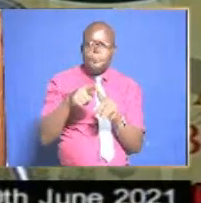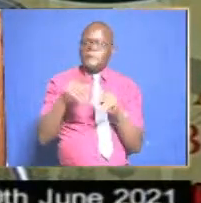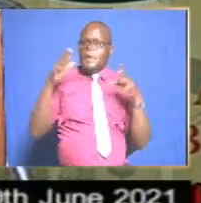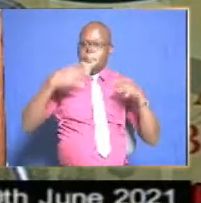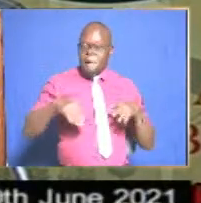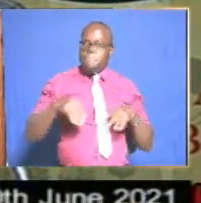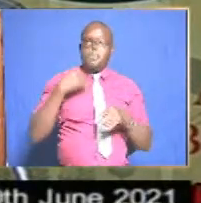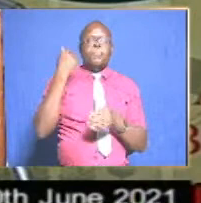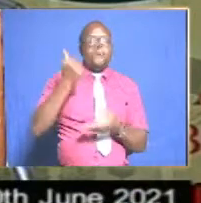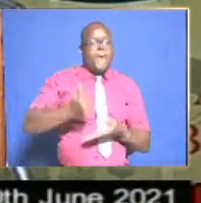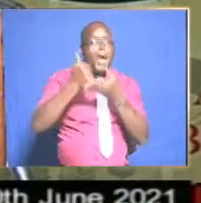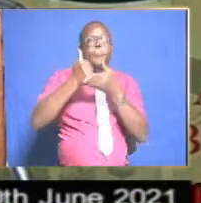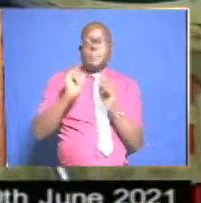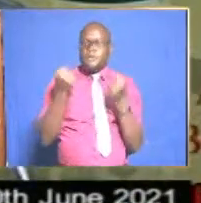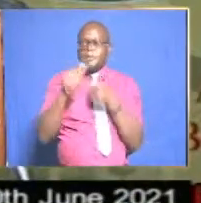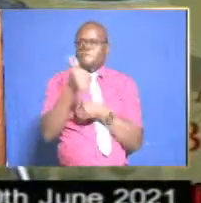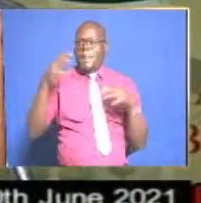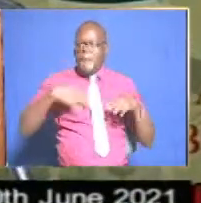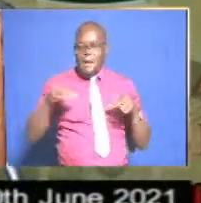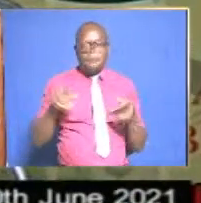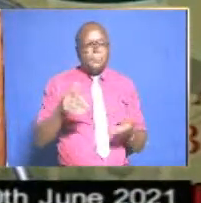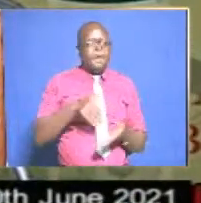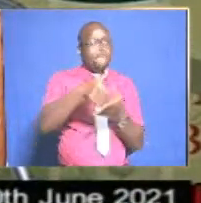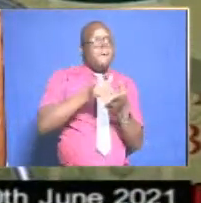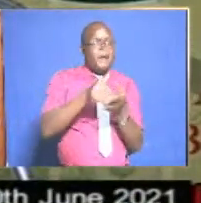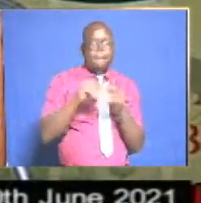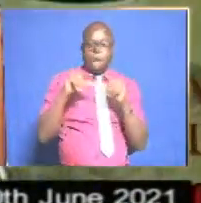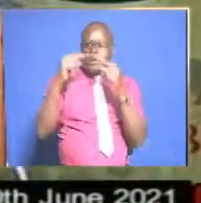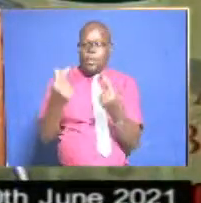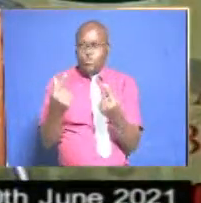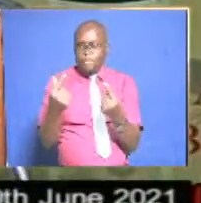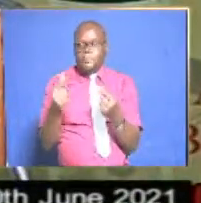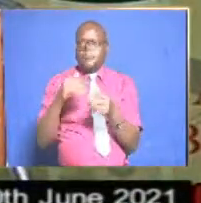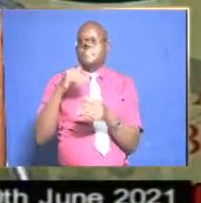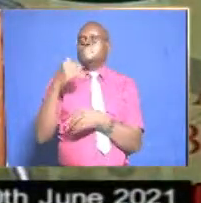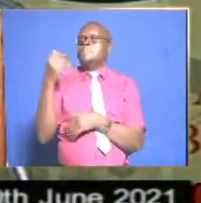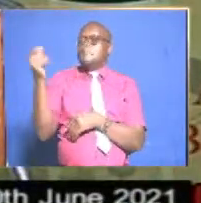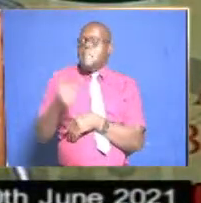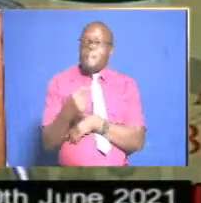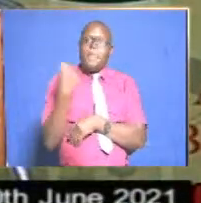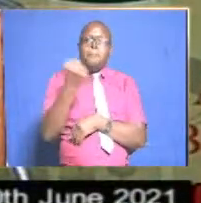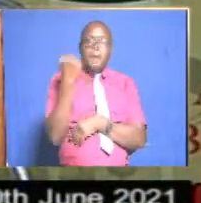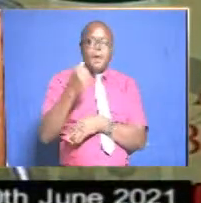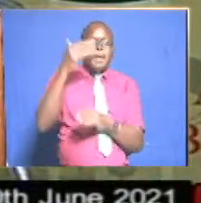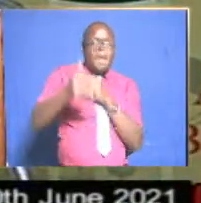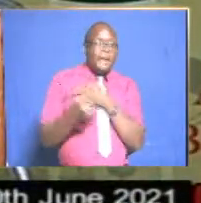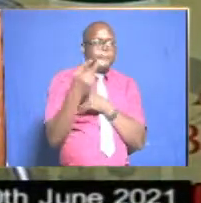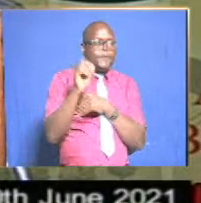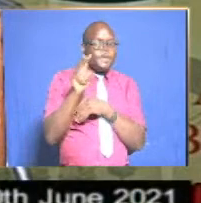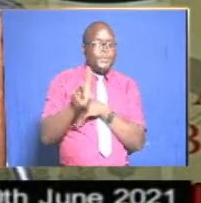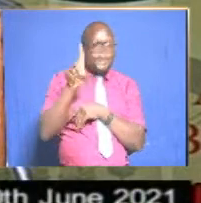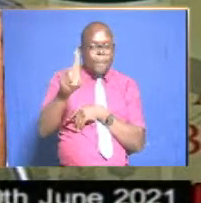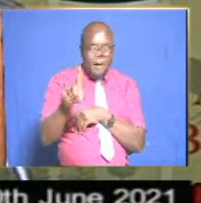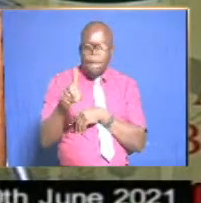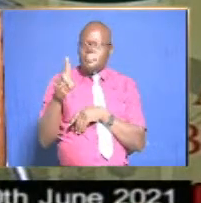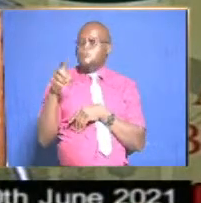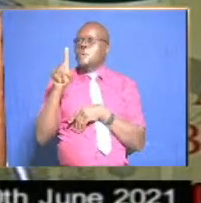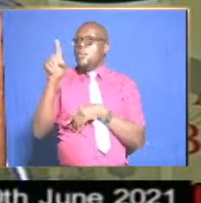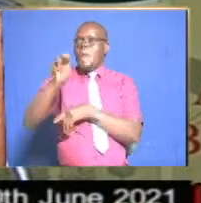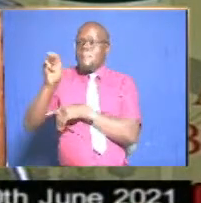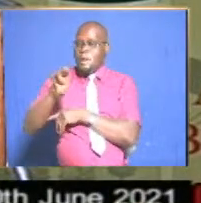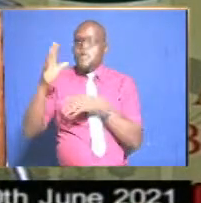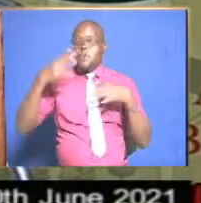workers and other highly vulnerable groups. As at end of May 2021, about 1 million persons had received the